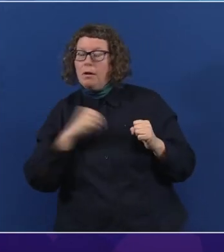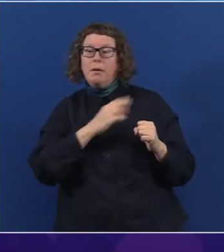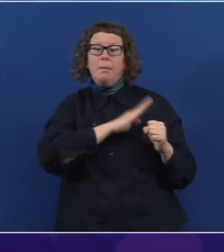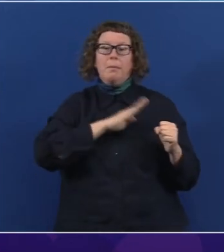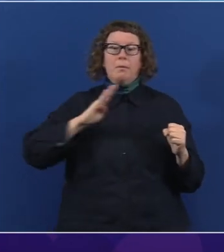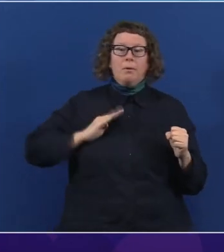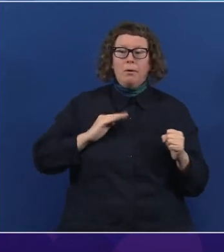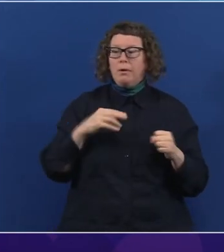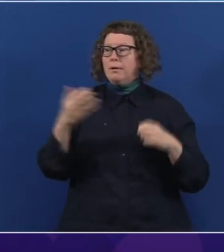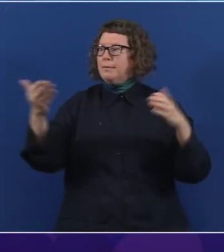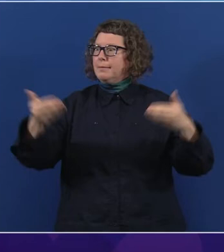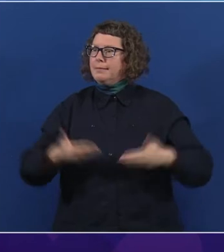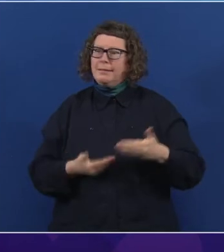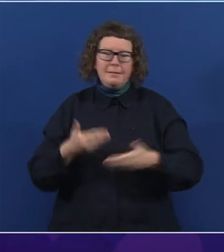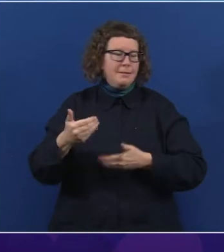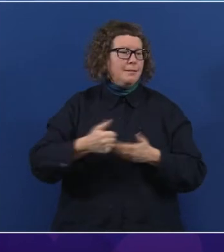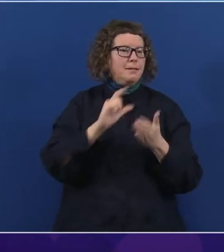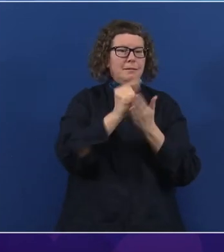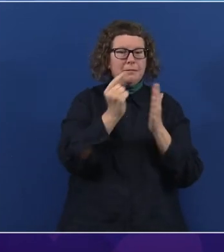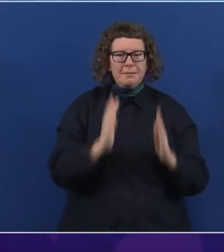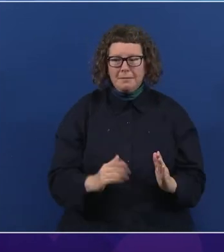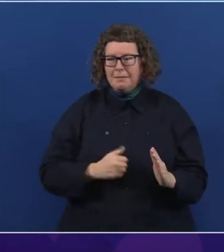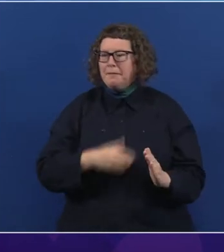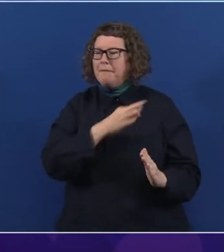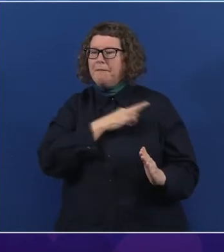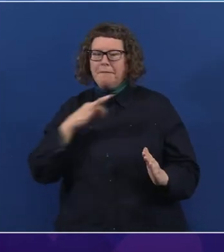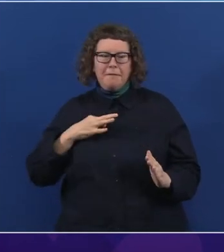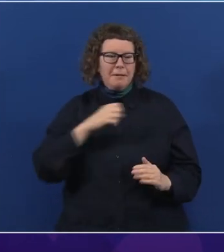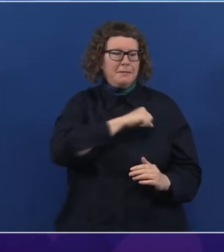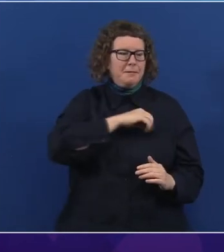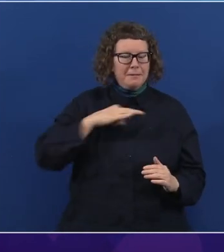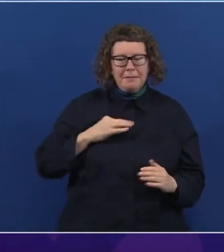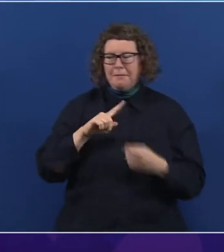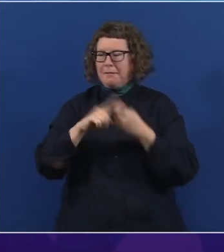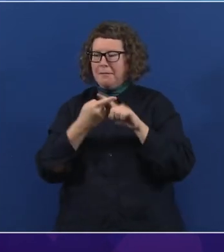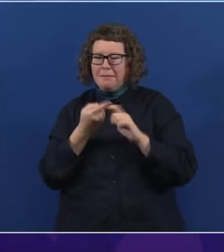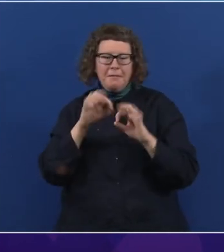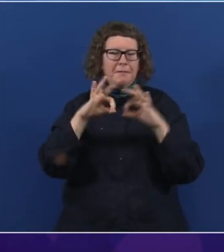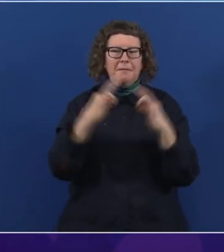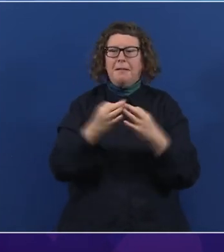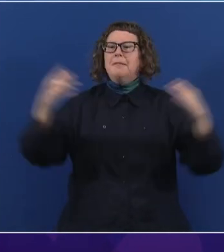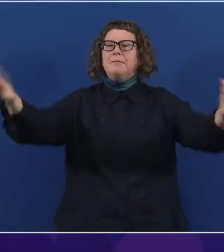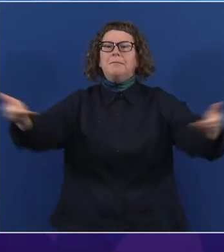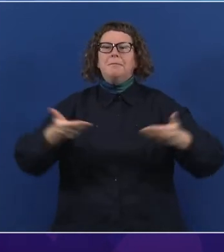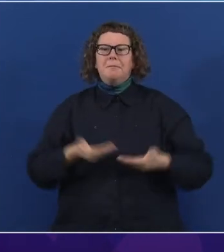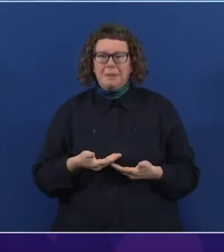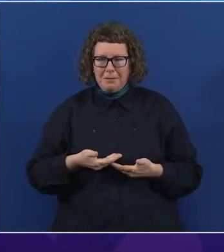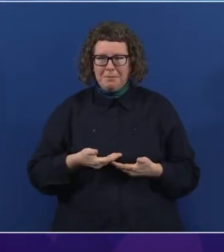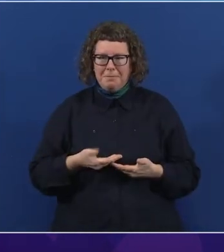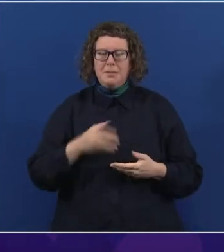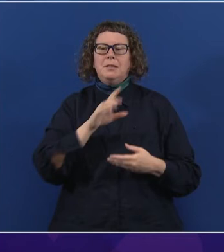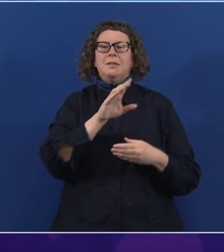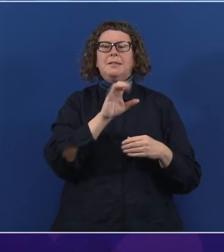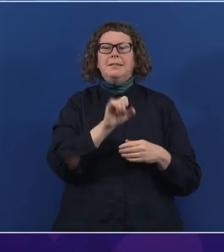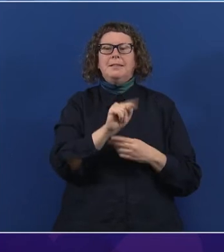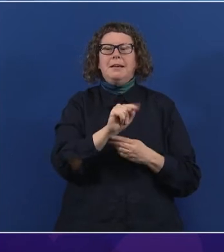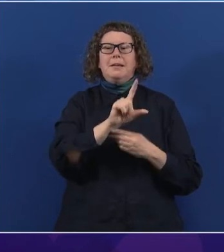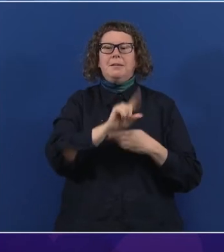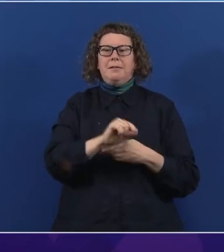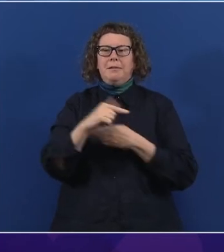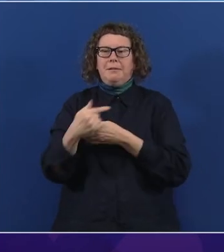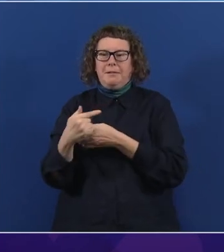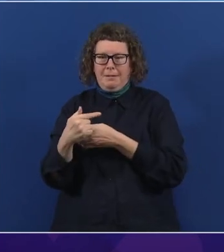members, distinguished guests, graduands, faculty and staff, friends and family, welcome to SAIT's 2021